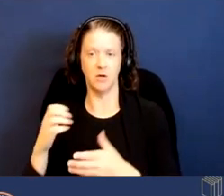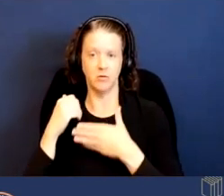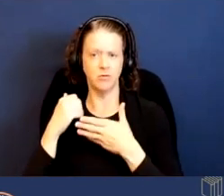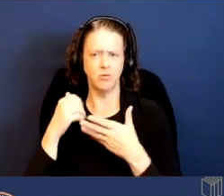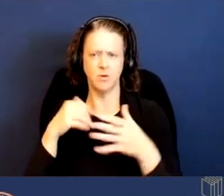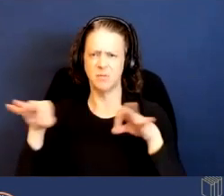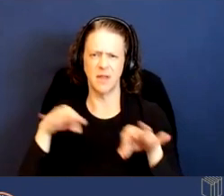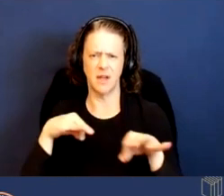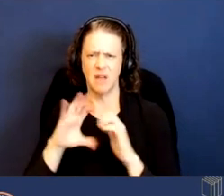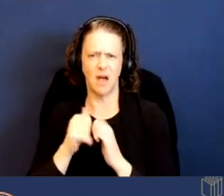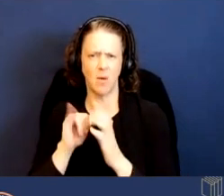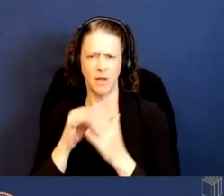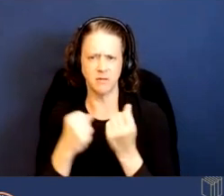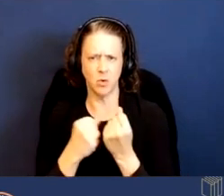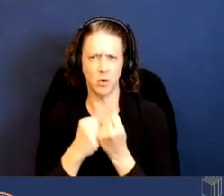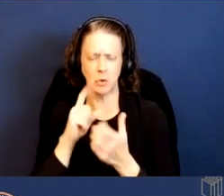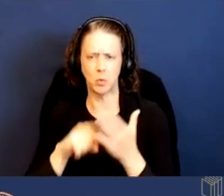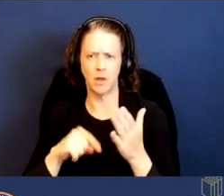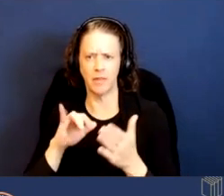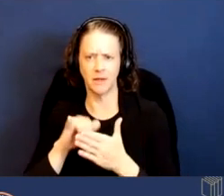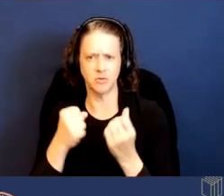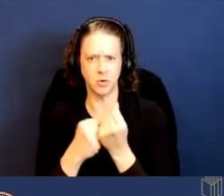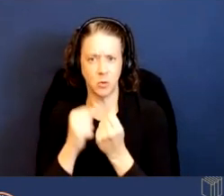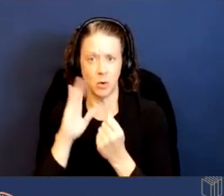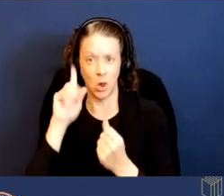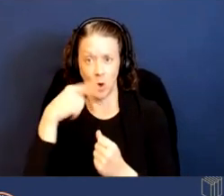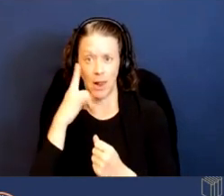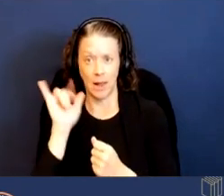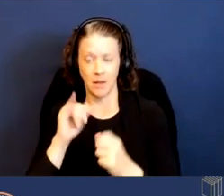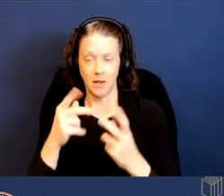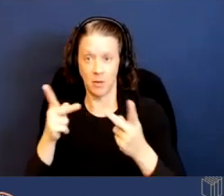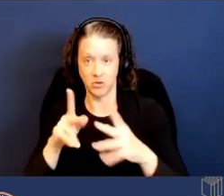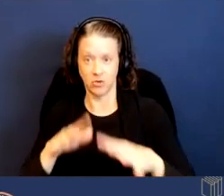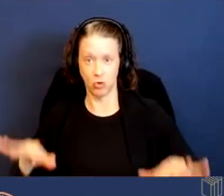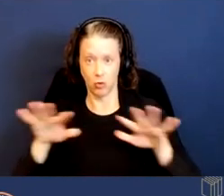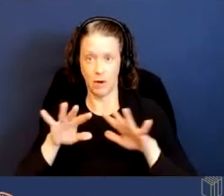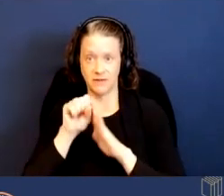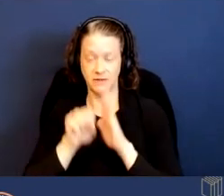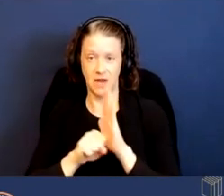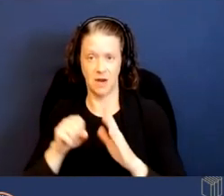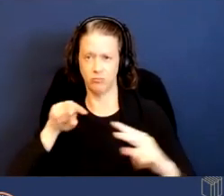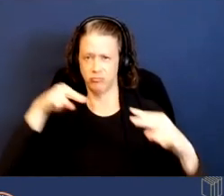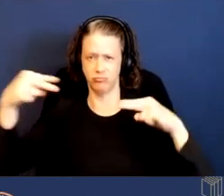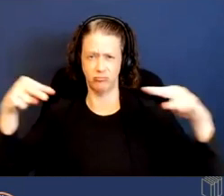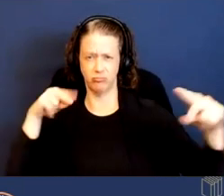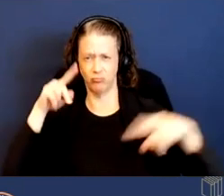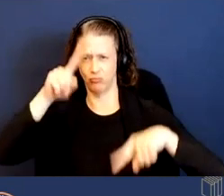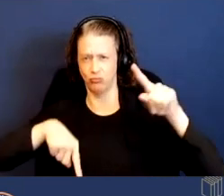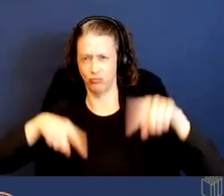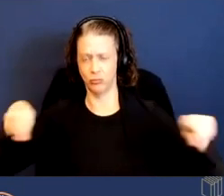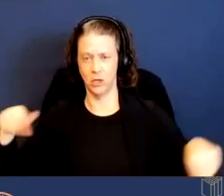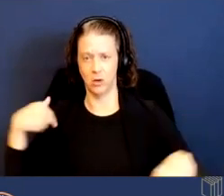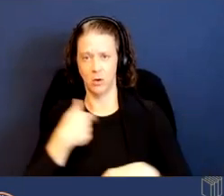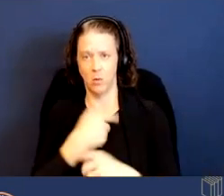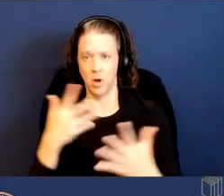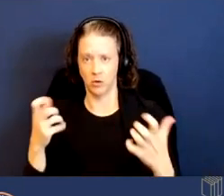that support will look like. As there are places across our state that look very, very differently. We want to be able to acknowledge that